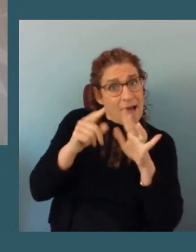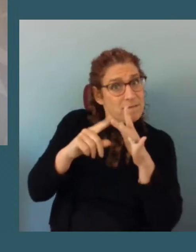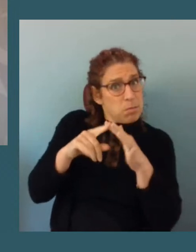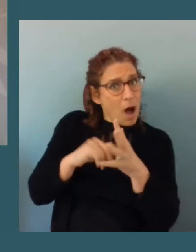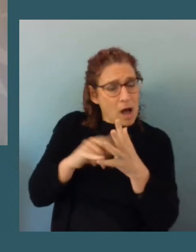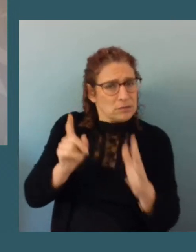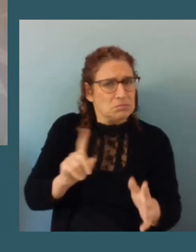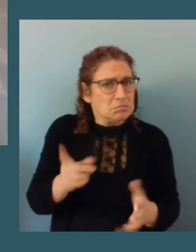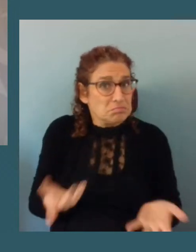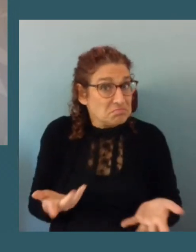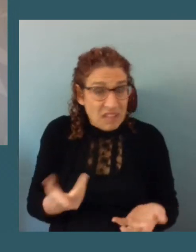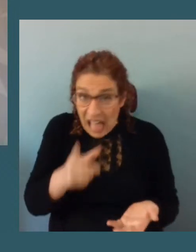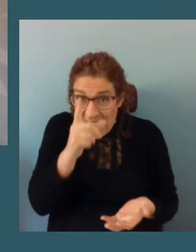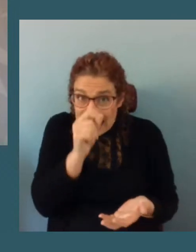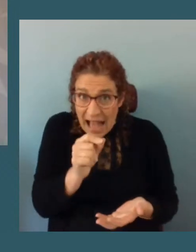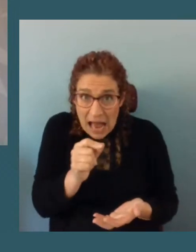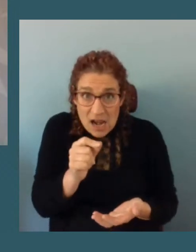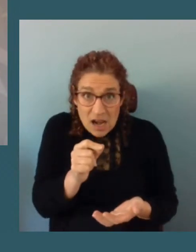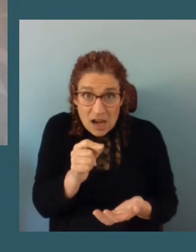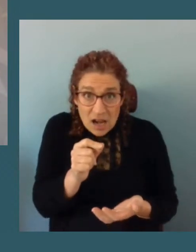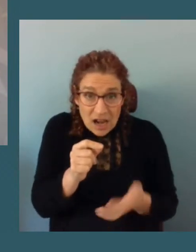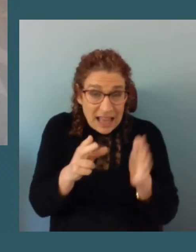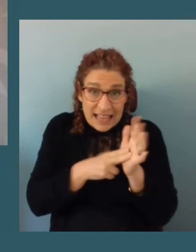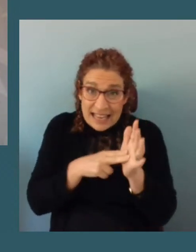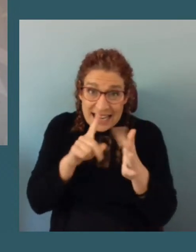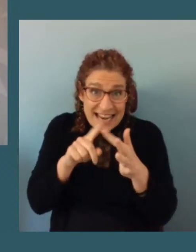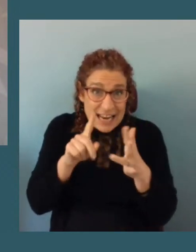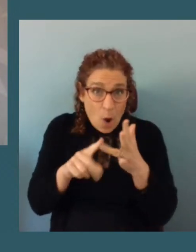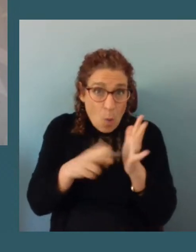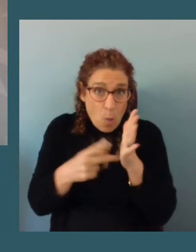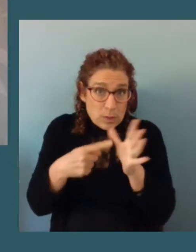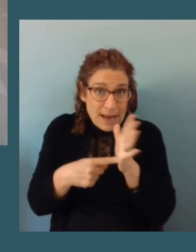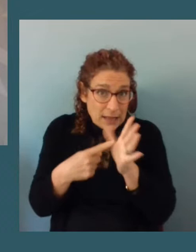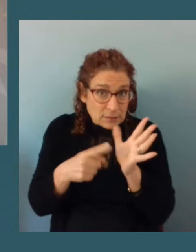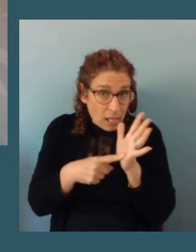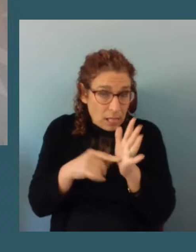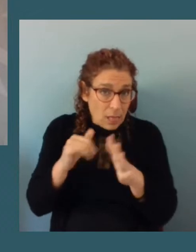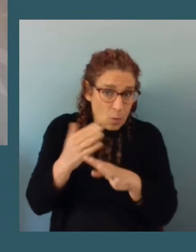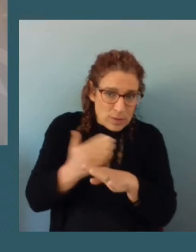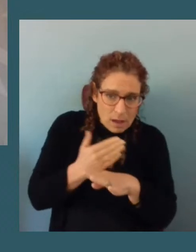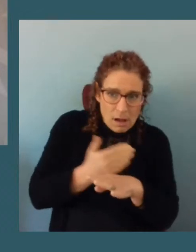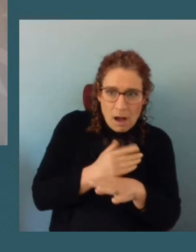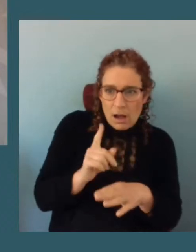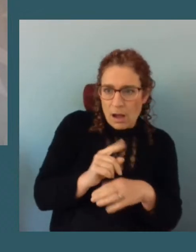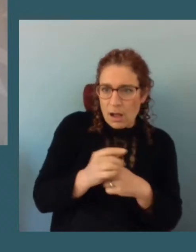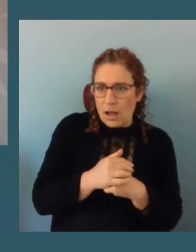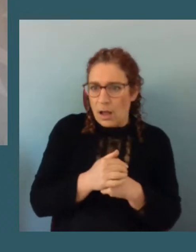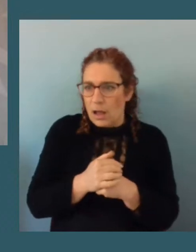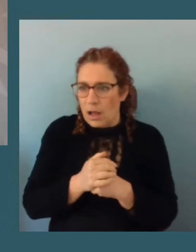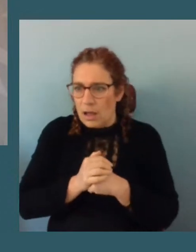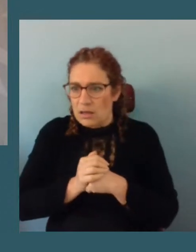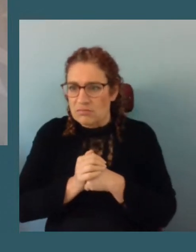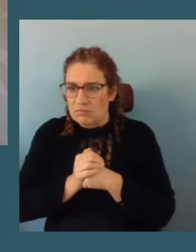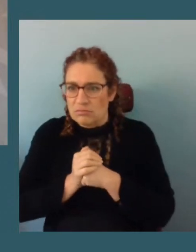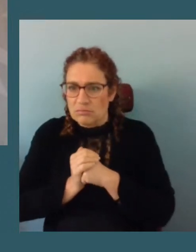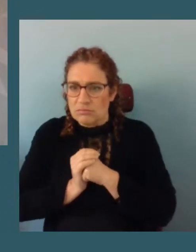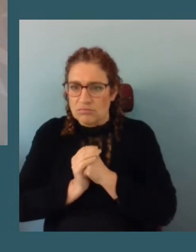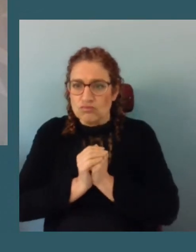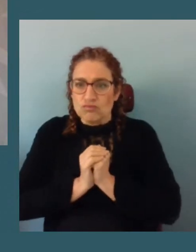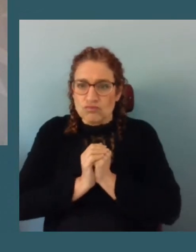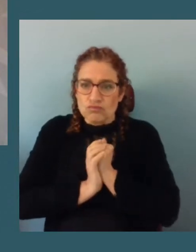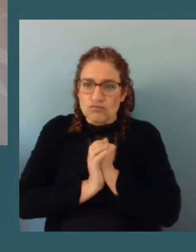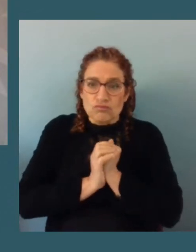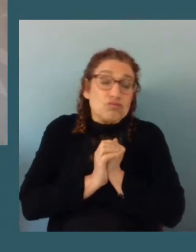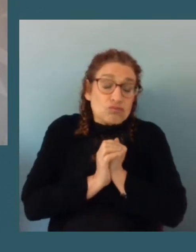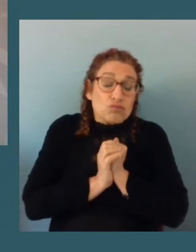presented in as young as a neonate at all? So the answer is yes, it can do. So I think in a sense it can